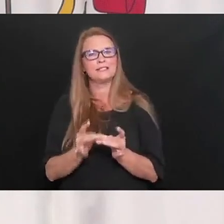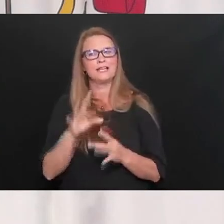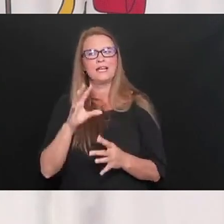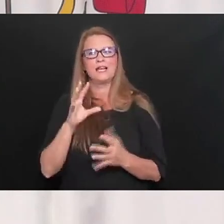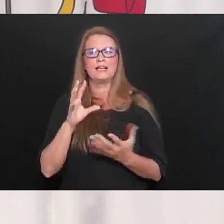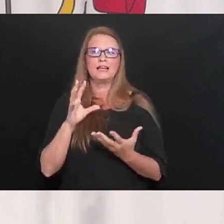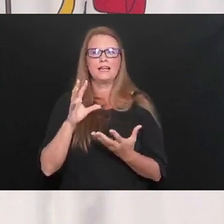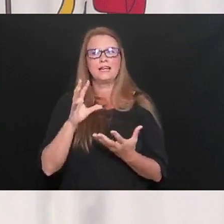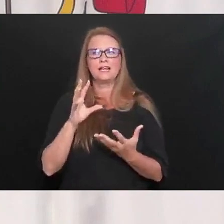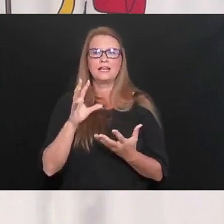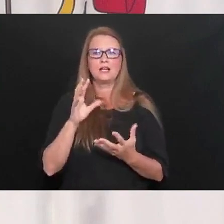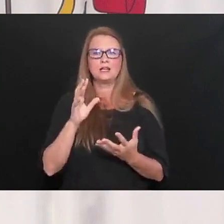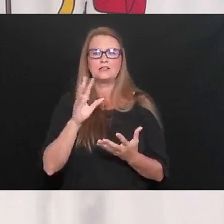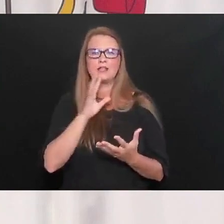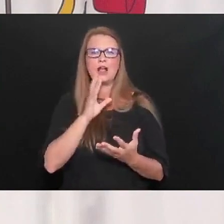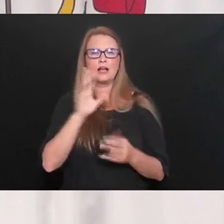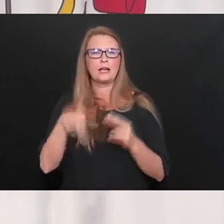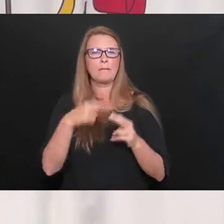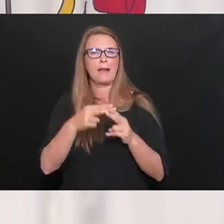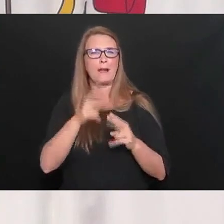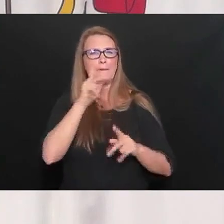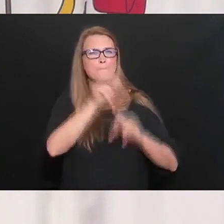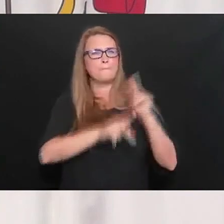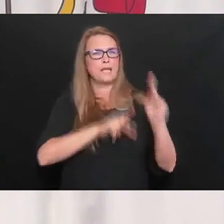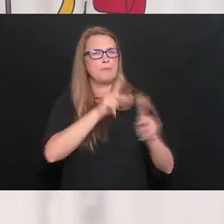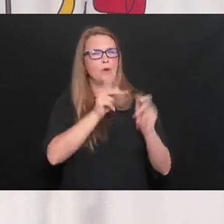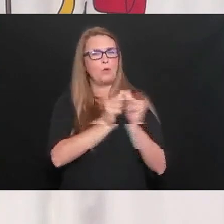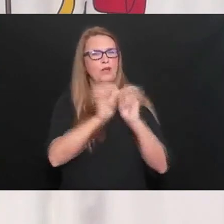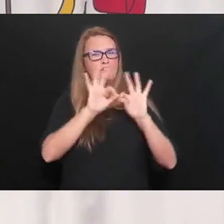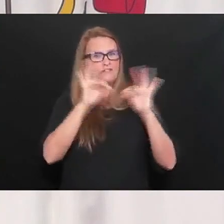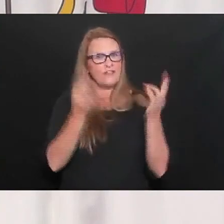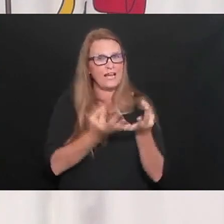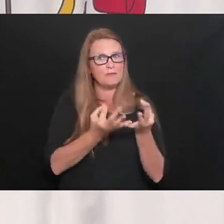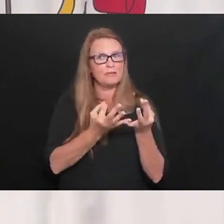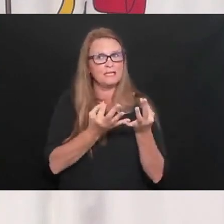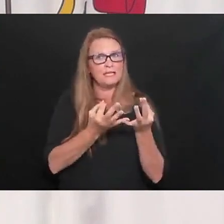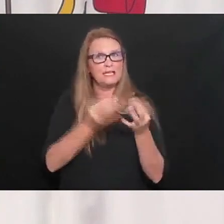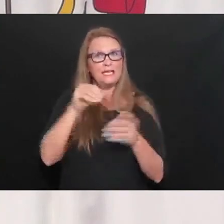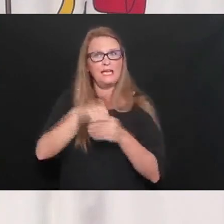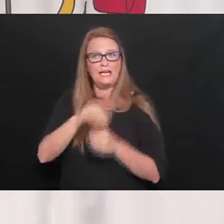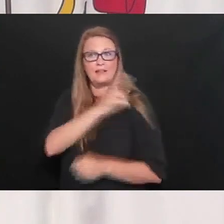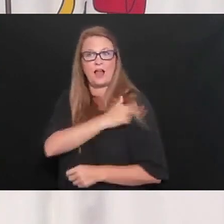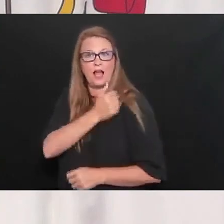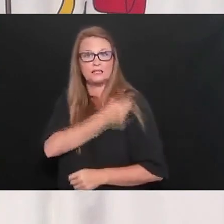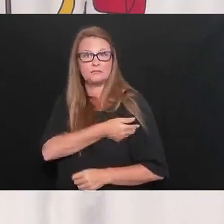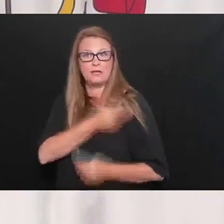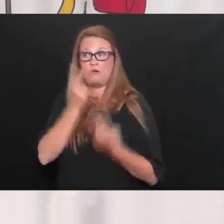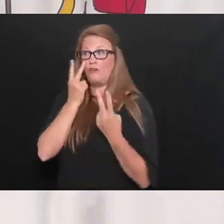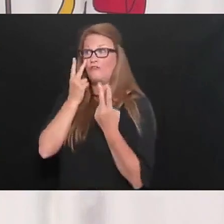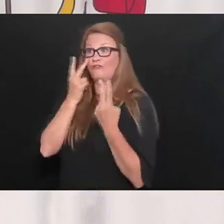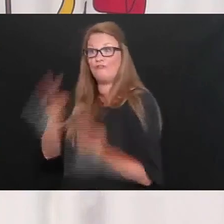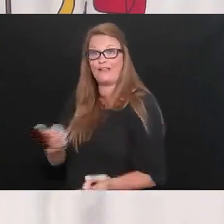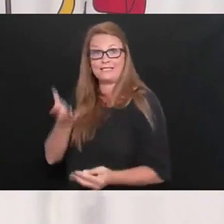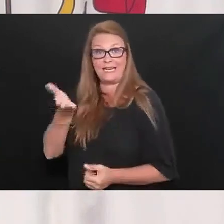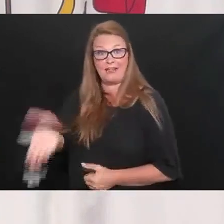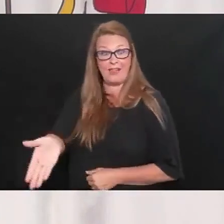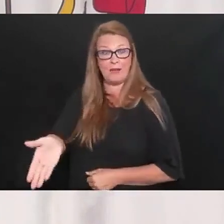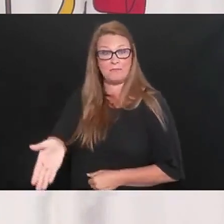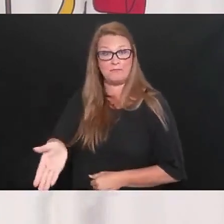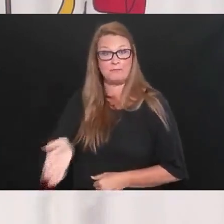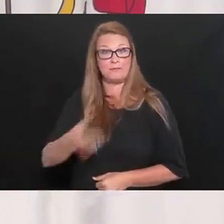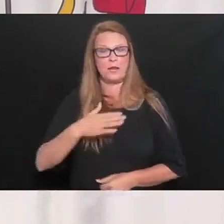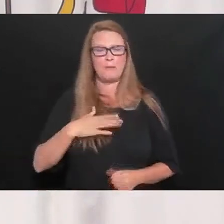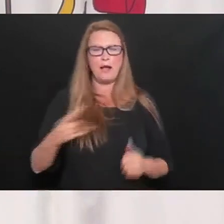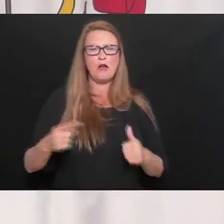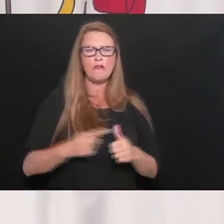involved people with loved ones in the hospital and them going to see them. And the first thing that I thought about is just